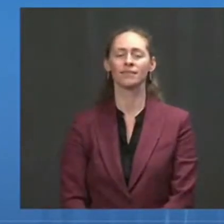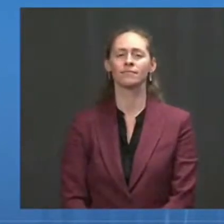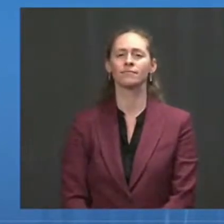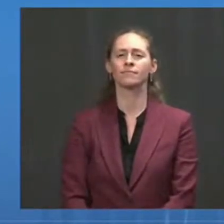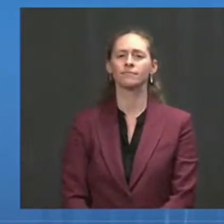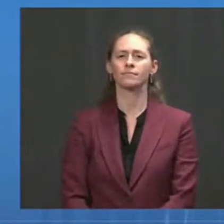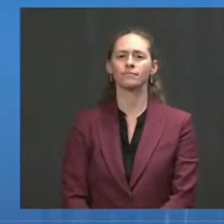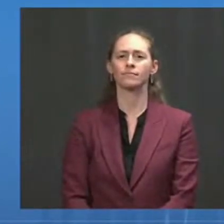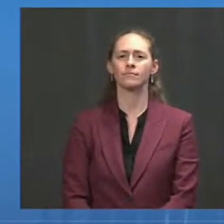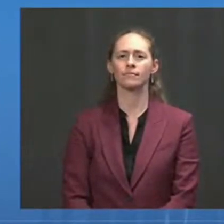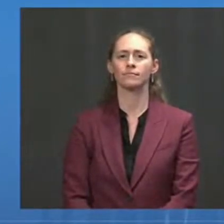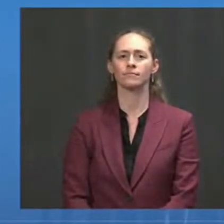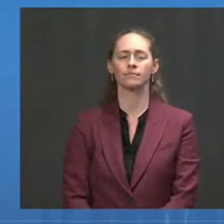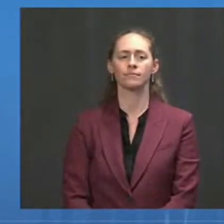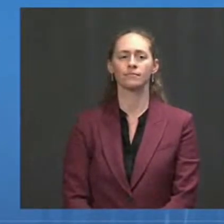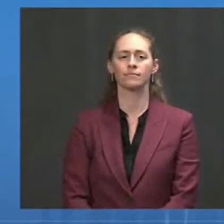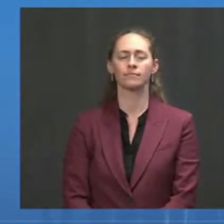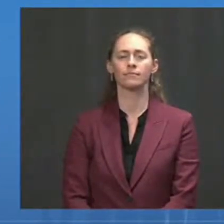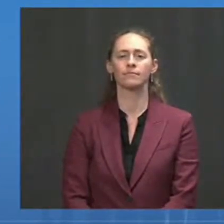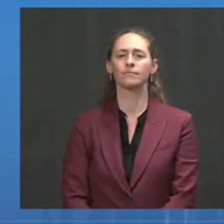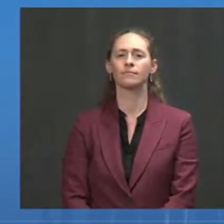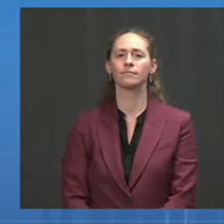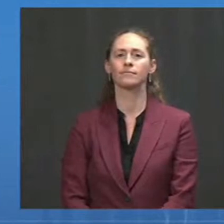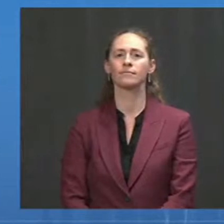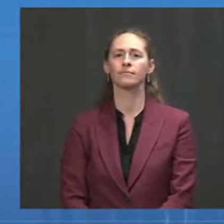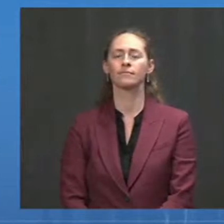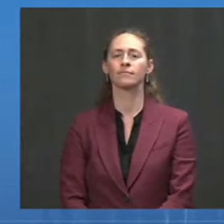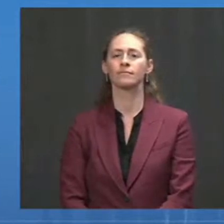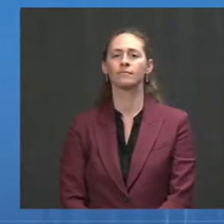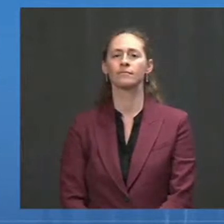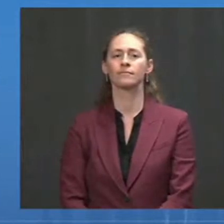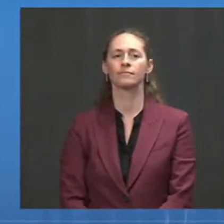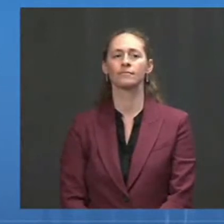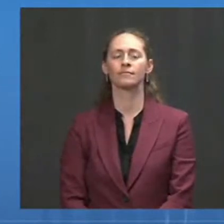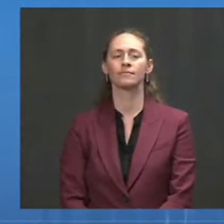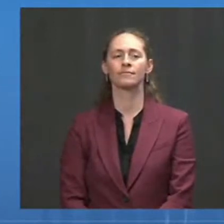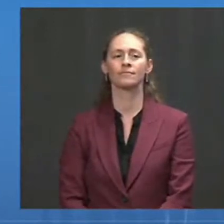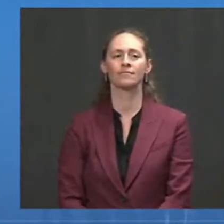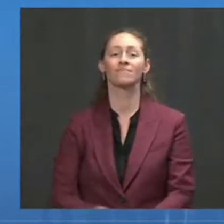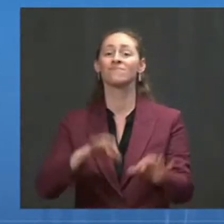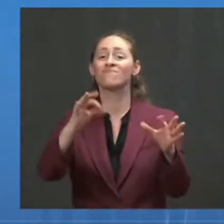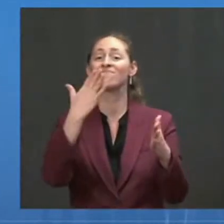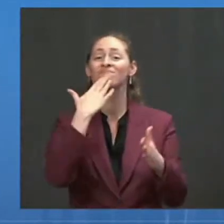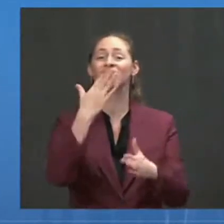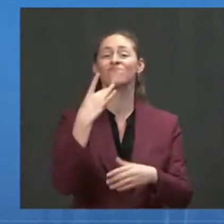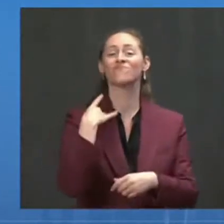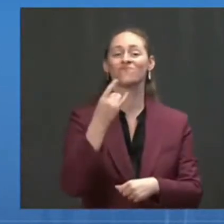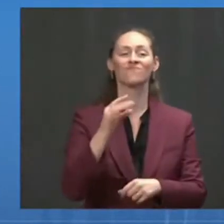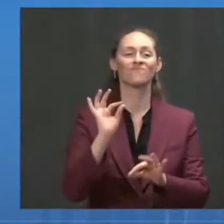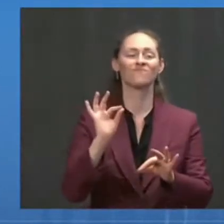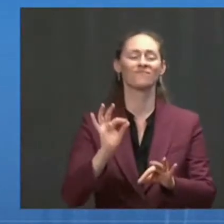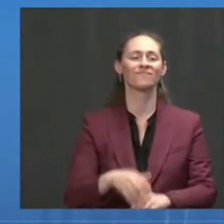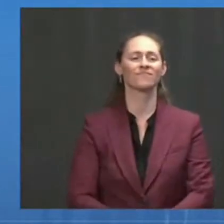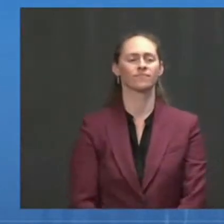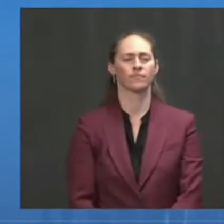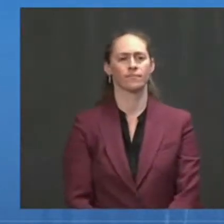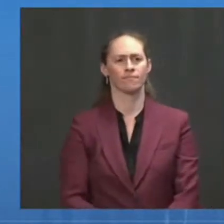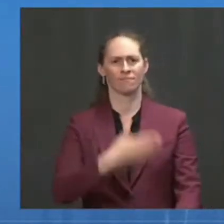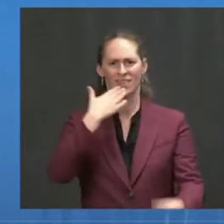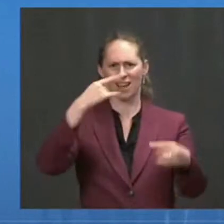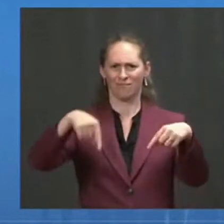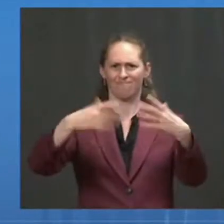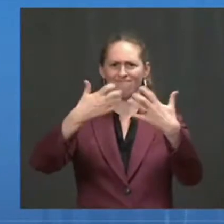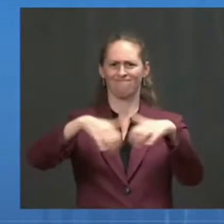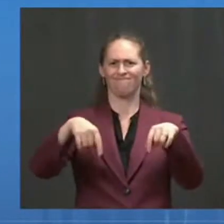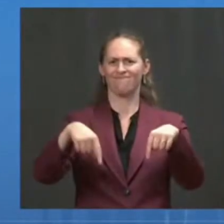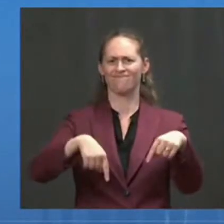Sabrina Siddiqui at the Wall Street Journal. Yes, hi. Thank you so much, as always, for doing the briefing. We're seeing a rising